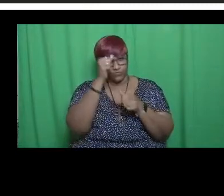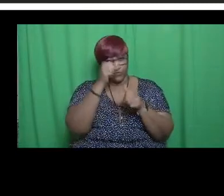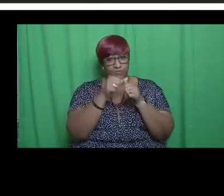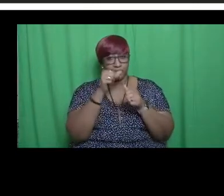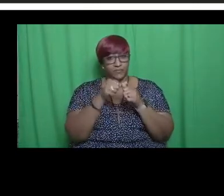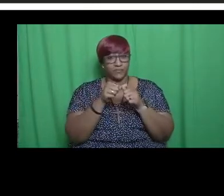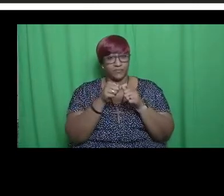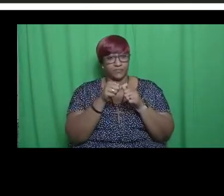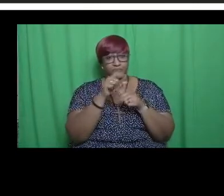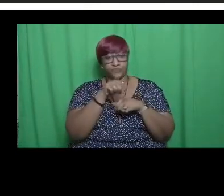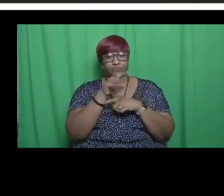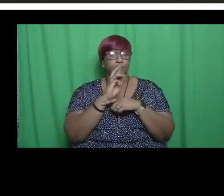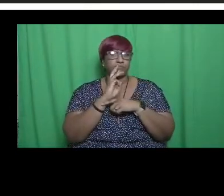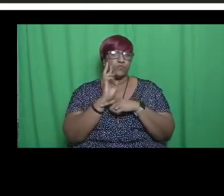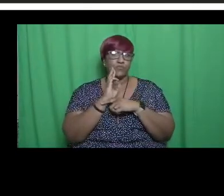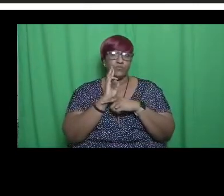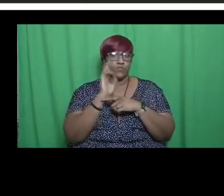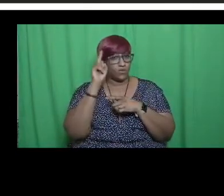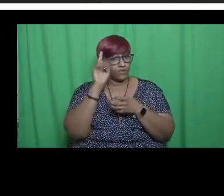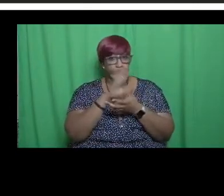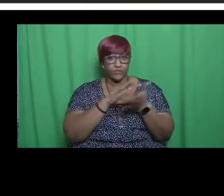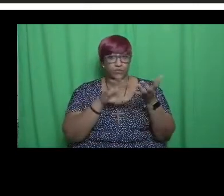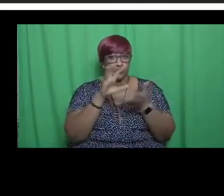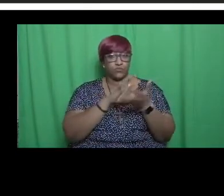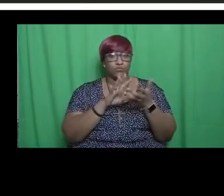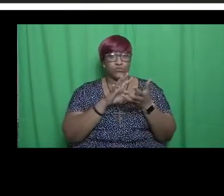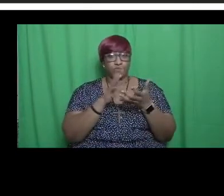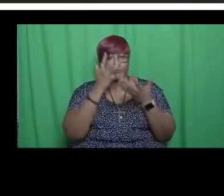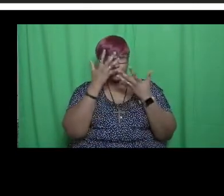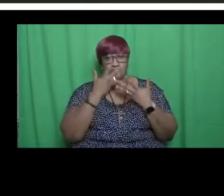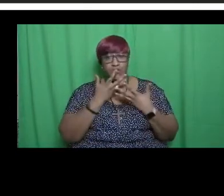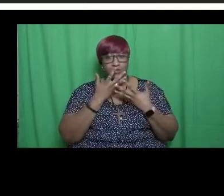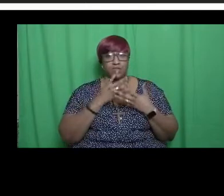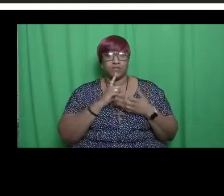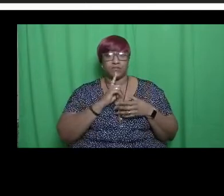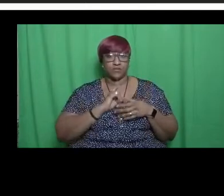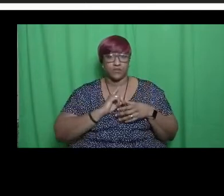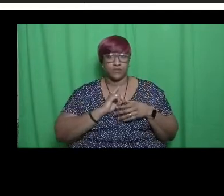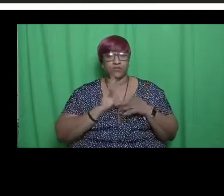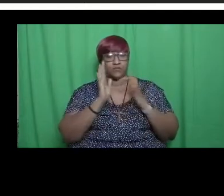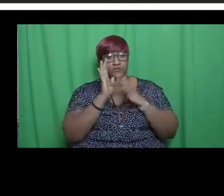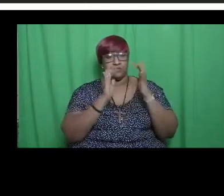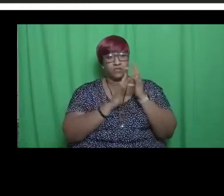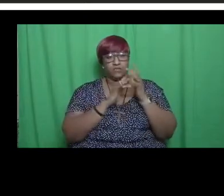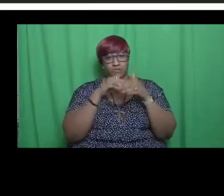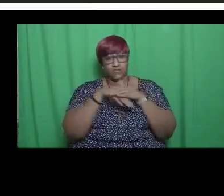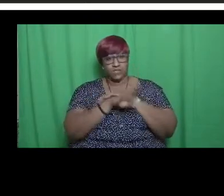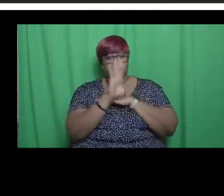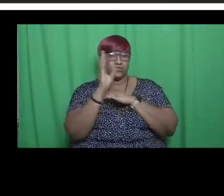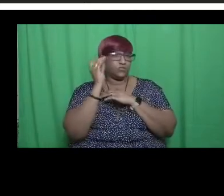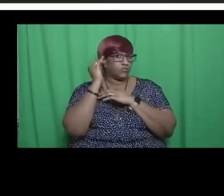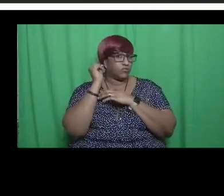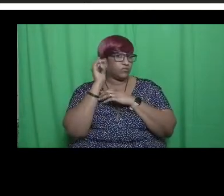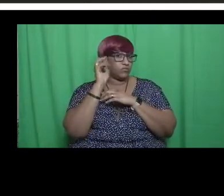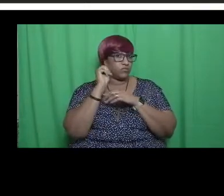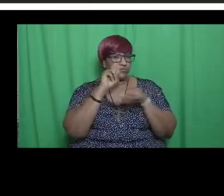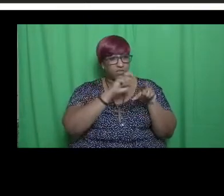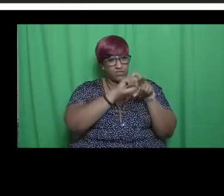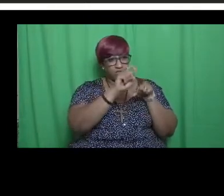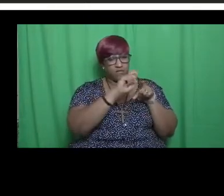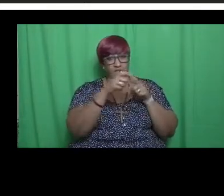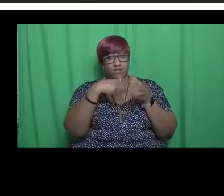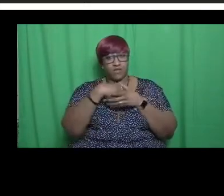were distraught. They were discouraged. And when Jesus was in Jerusalem, he called disciples out of all these